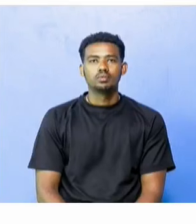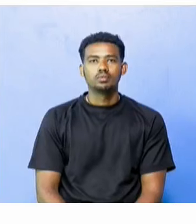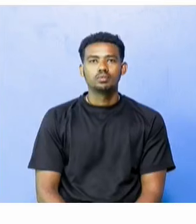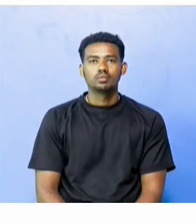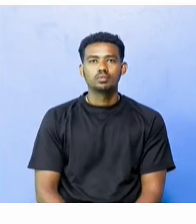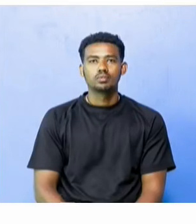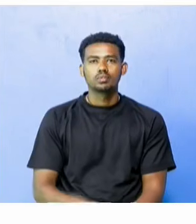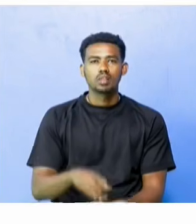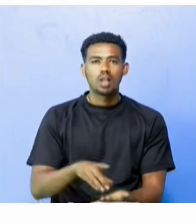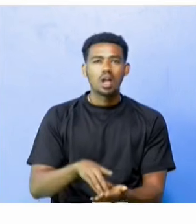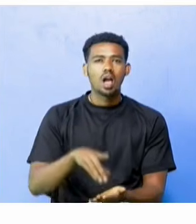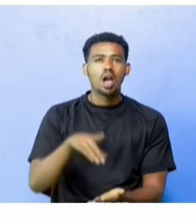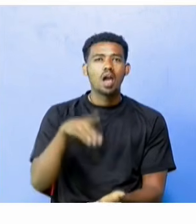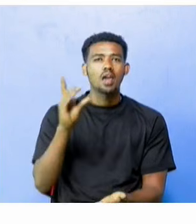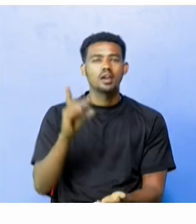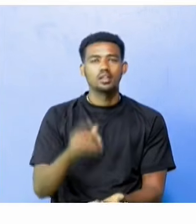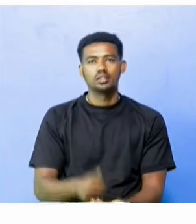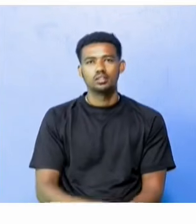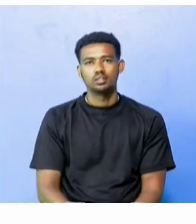higher